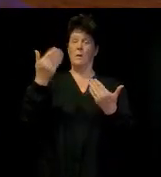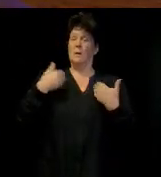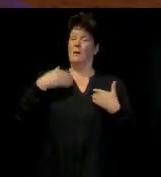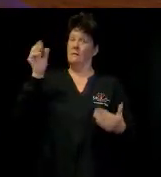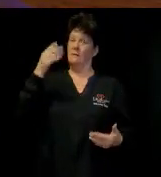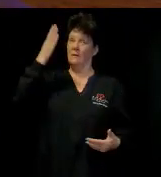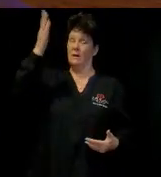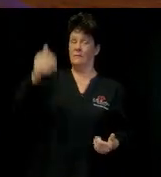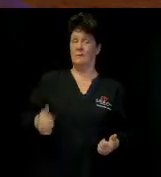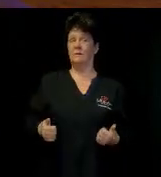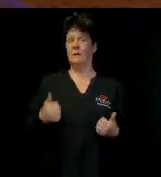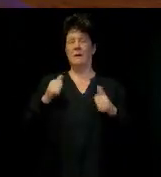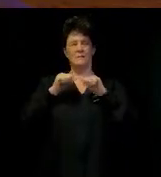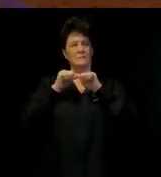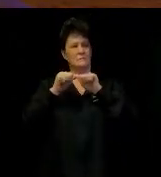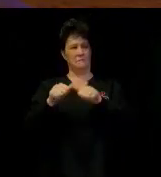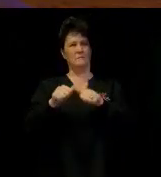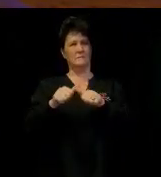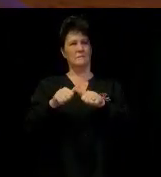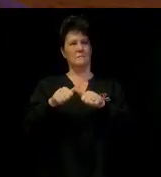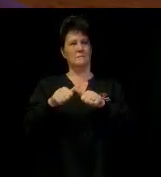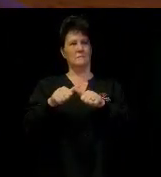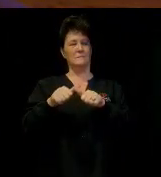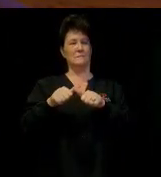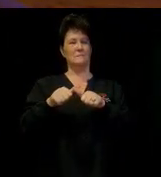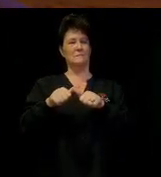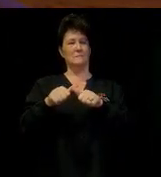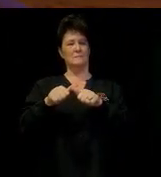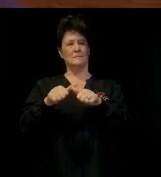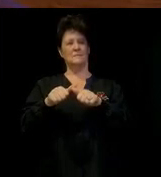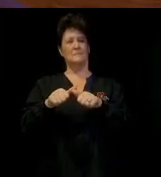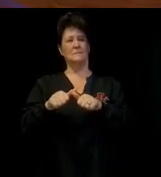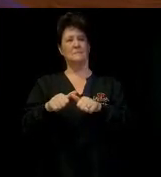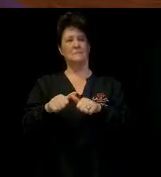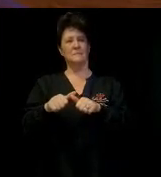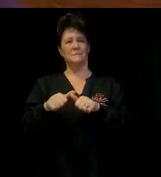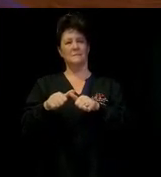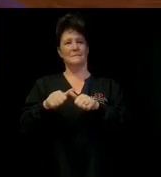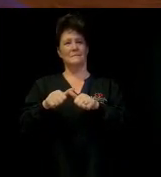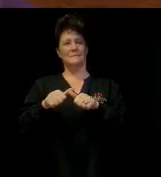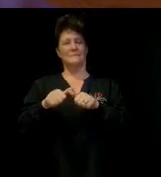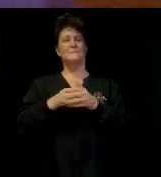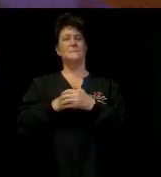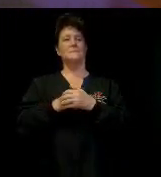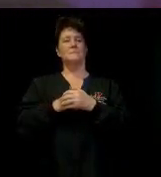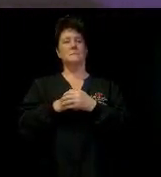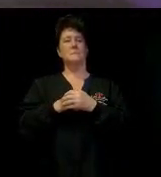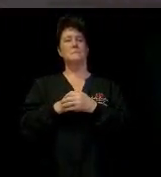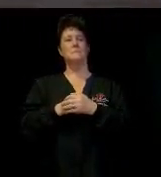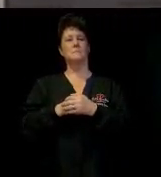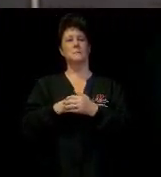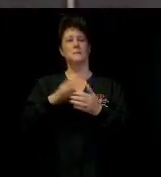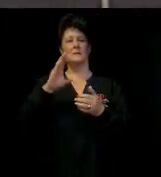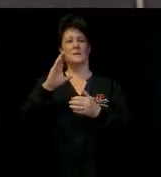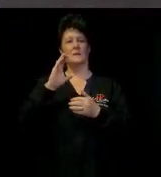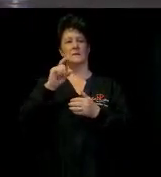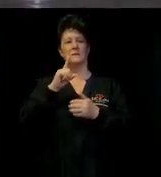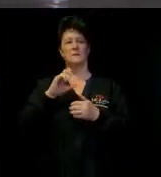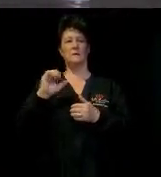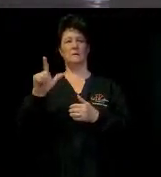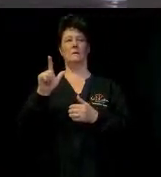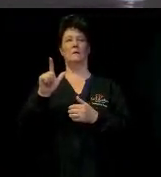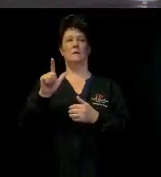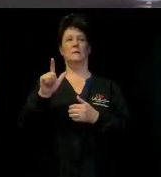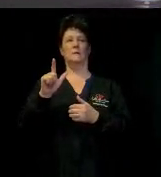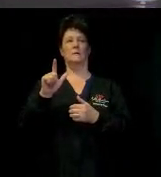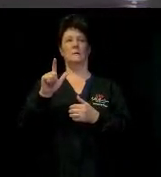these two, Pastor Paul. He likes them all. But I like to look for ones that makes him like, wow, that was good. Ezekiel 11, verse